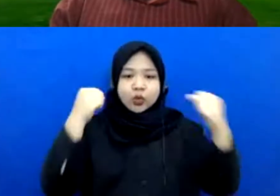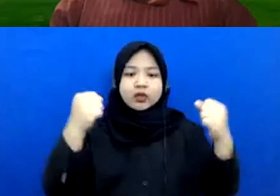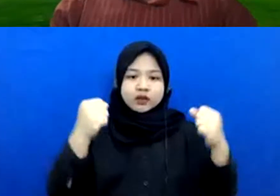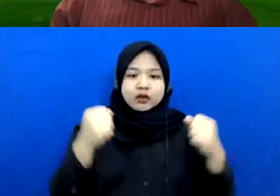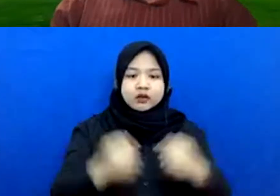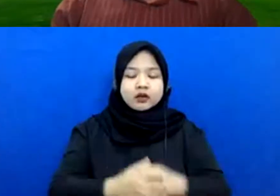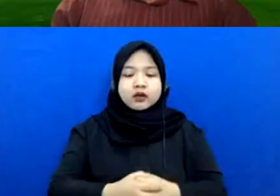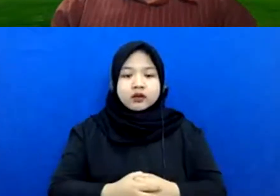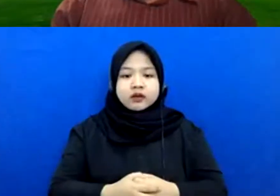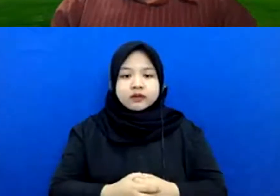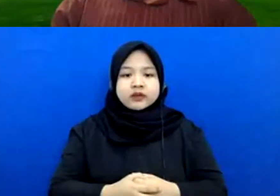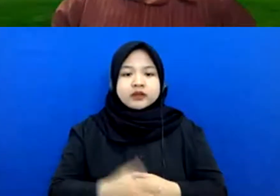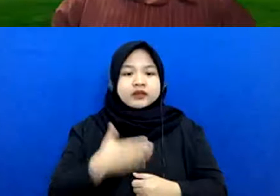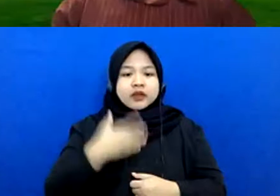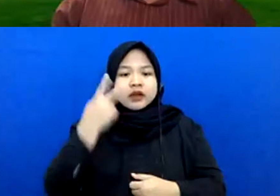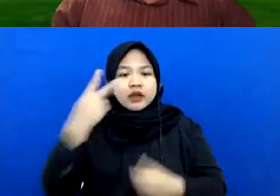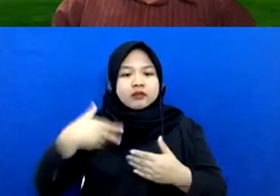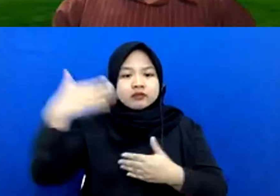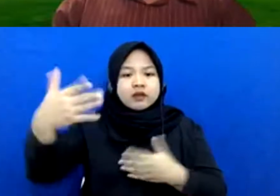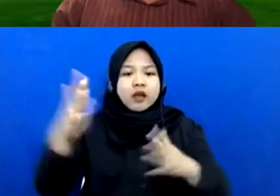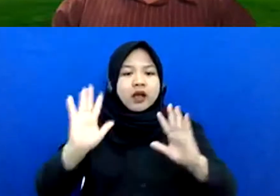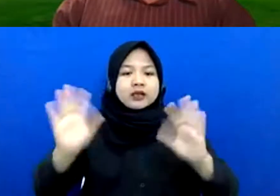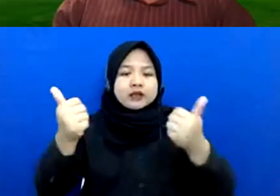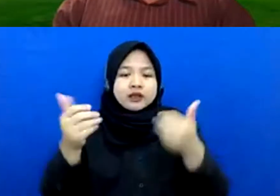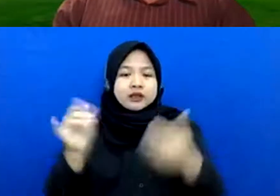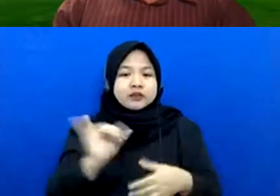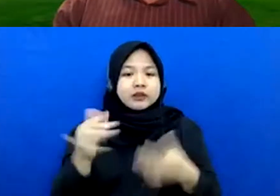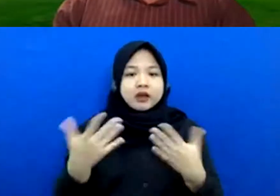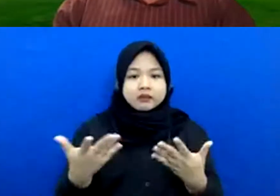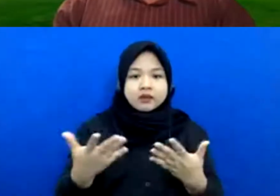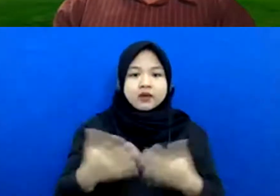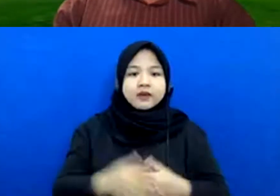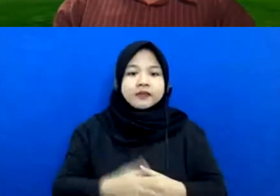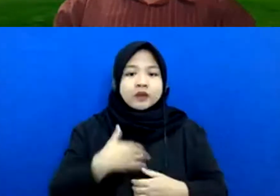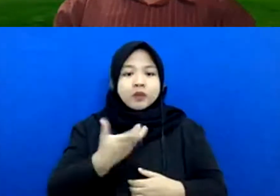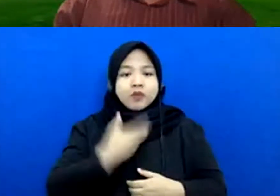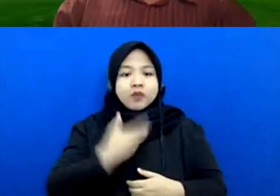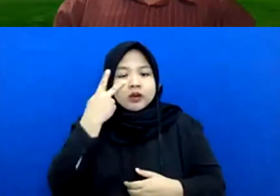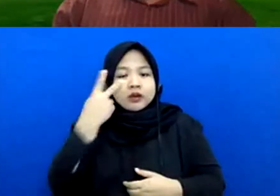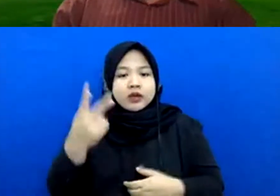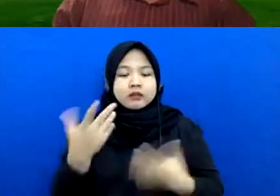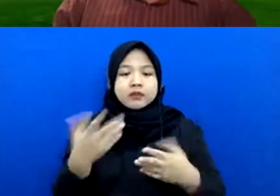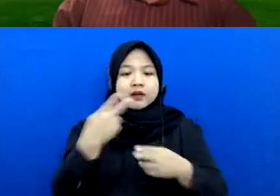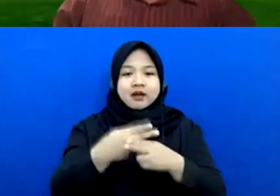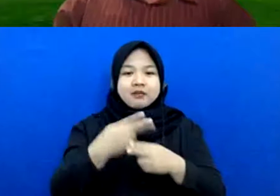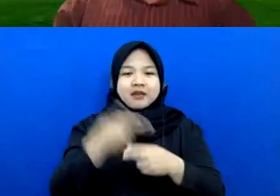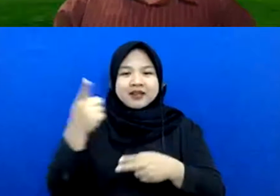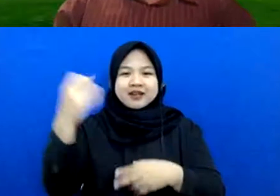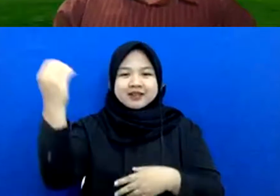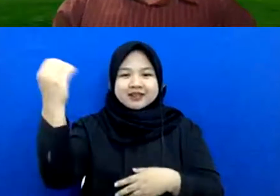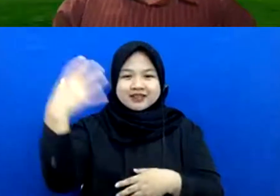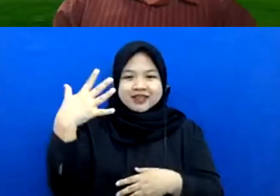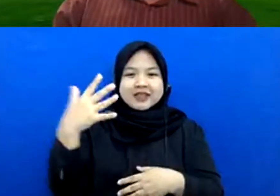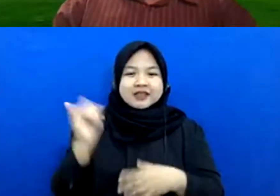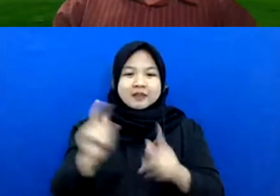I look forward to the results, Jasmine. I look forward to seeing your name in lights and your team in